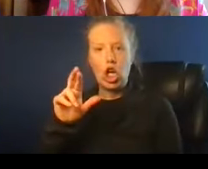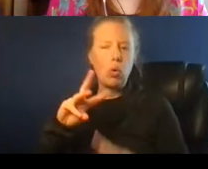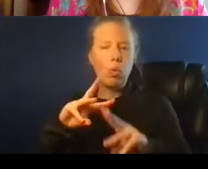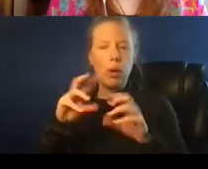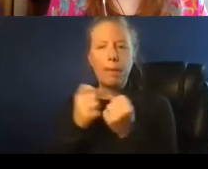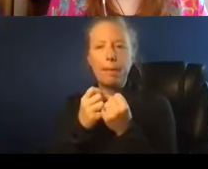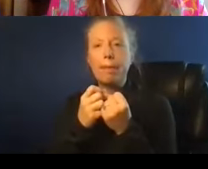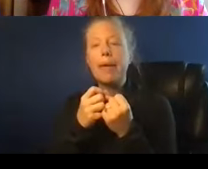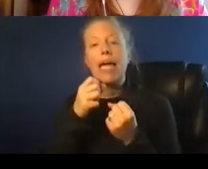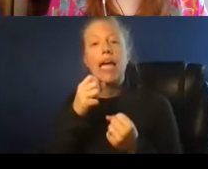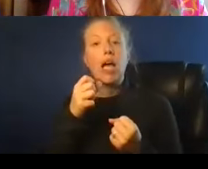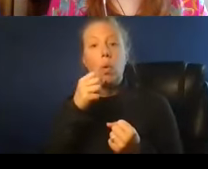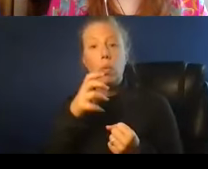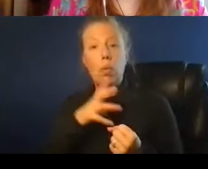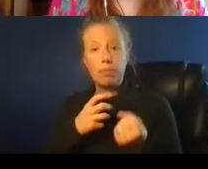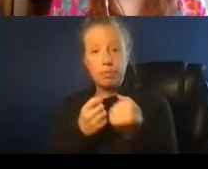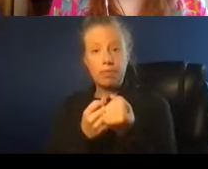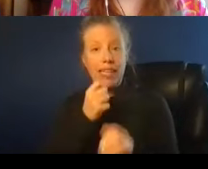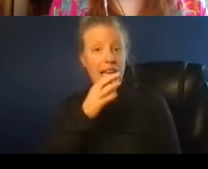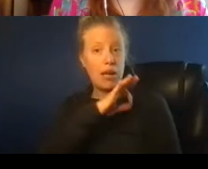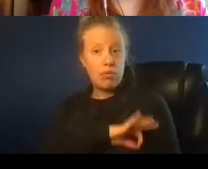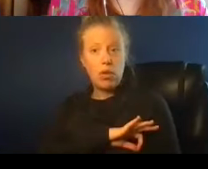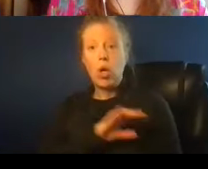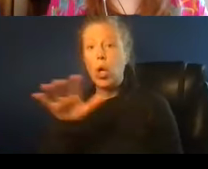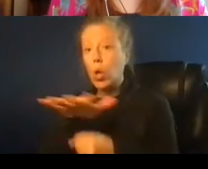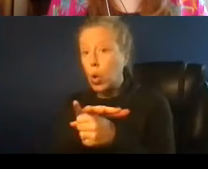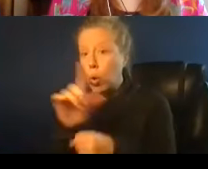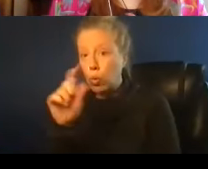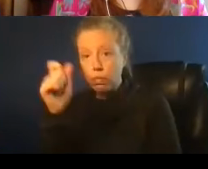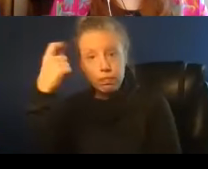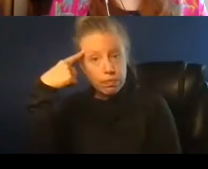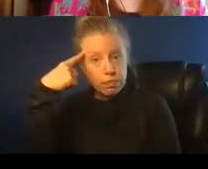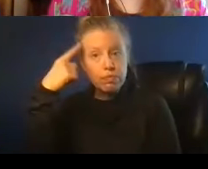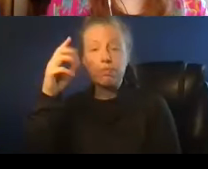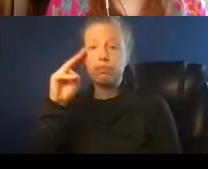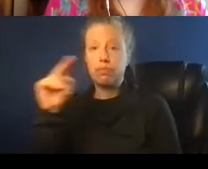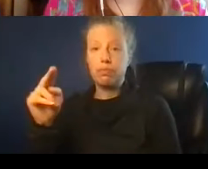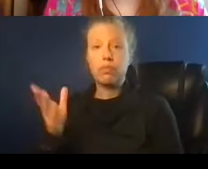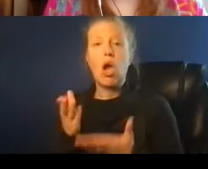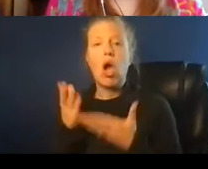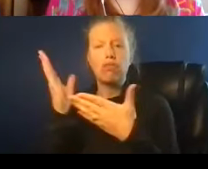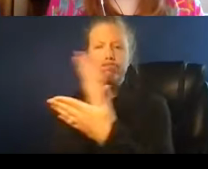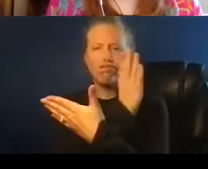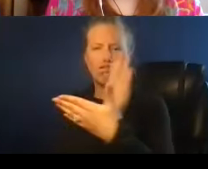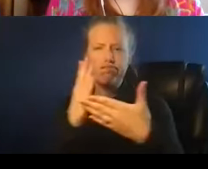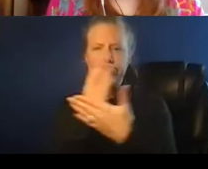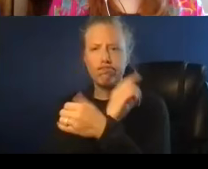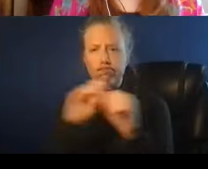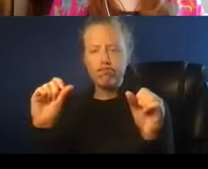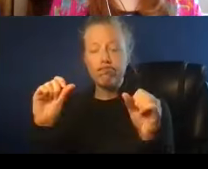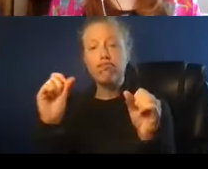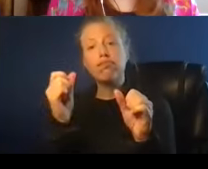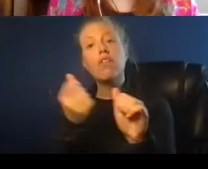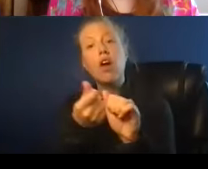a nonprofit organization in St. Paul, Minnesota. We offer a continuum of safety through our prevention